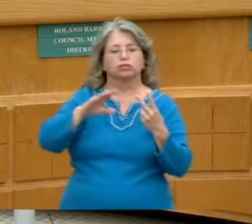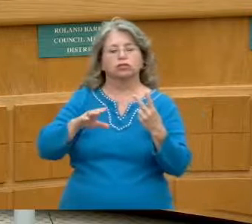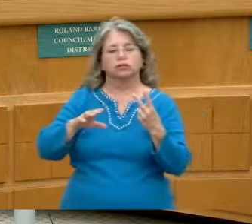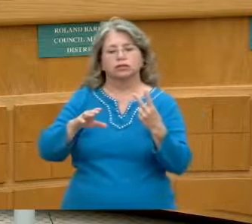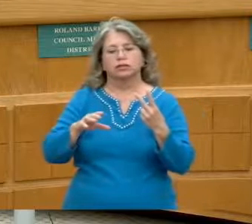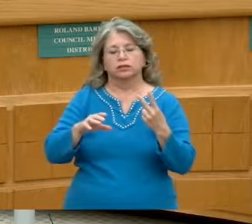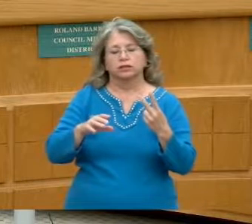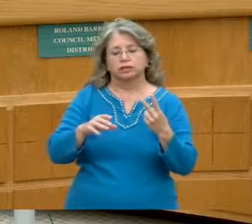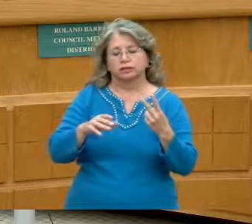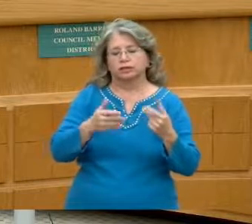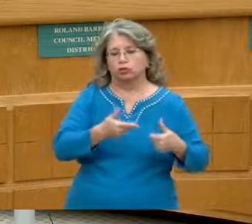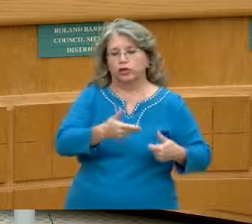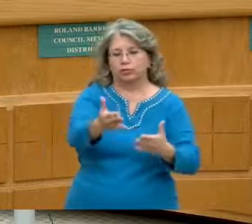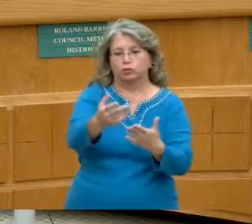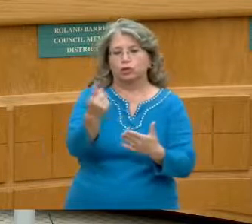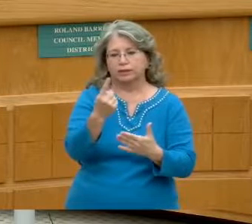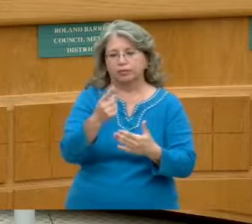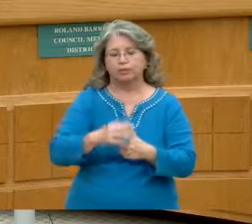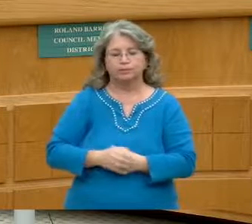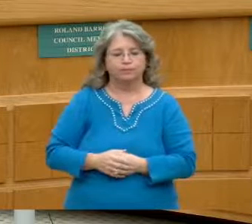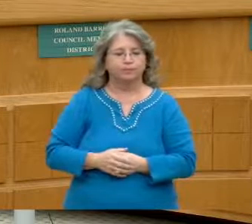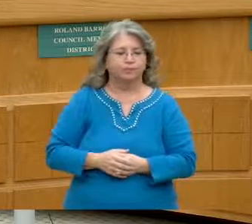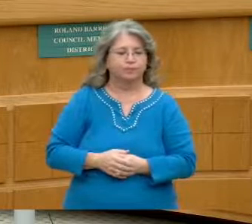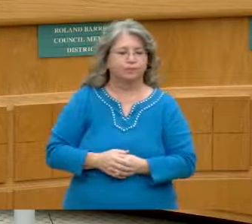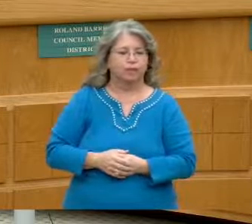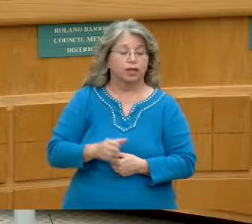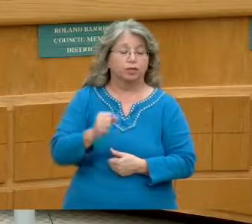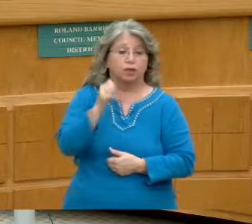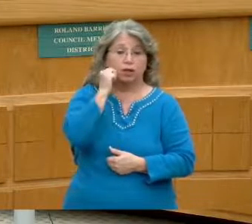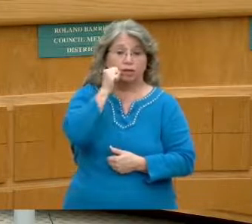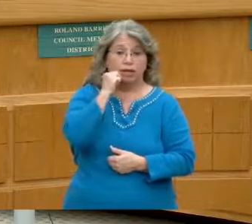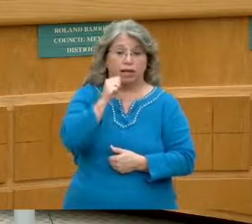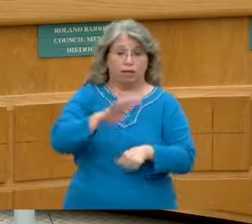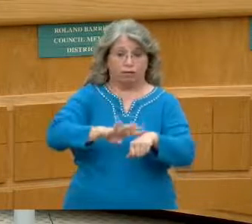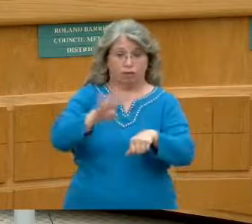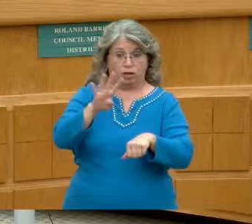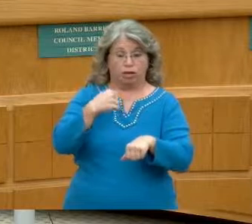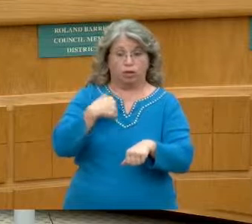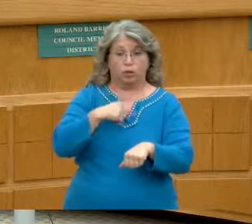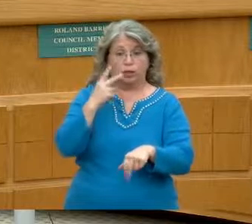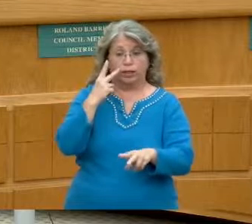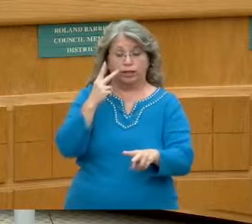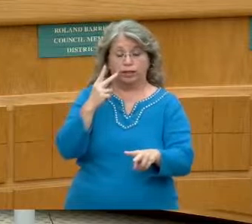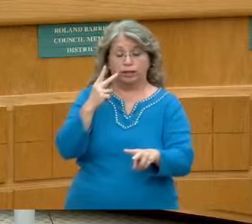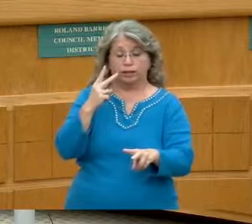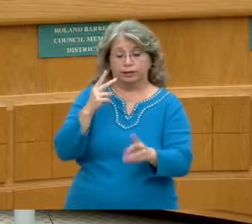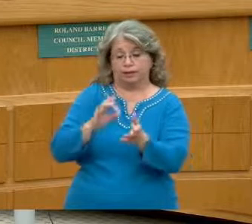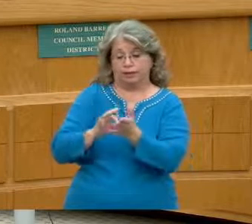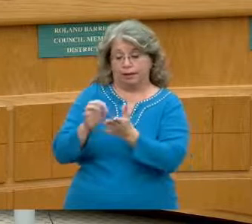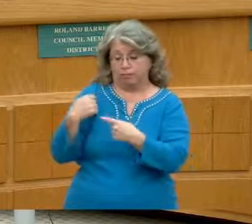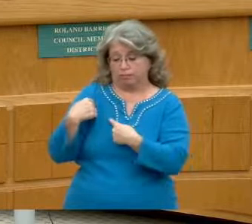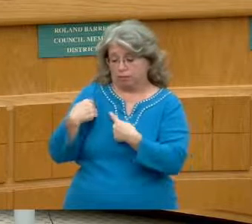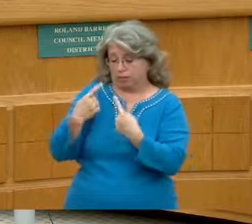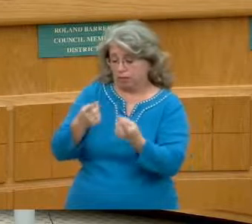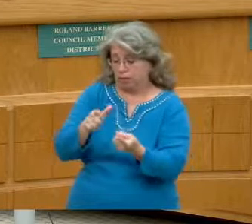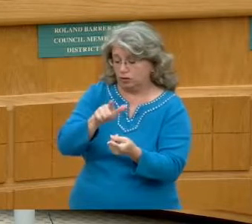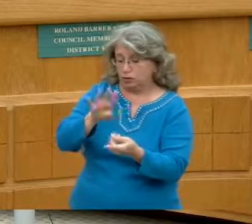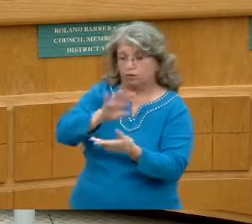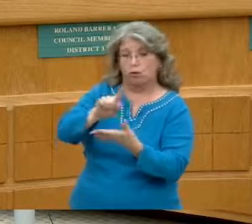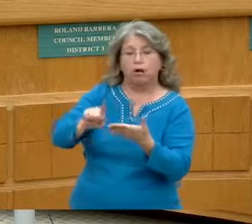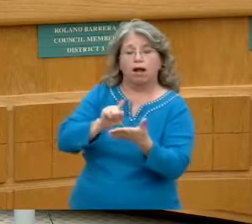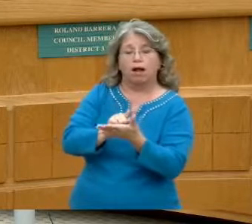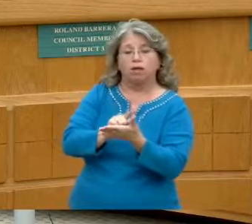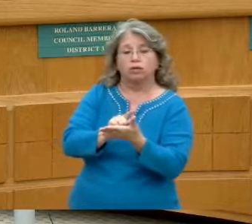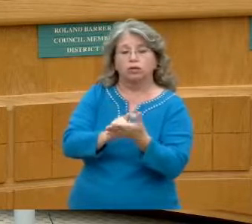well. Okay, so every day at 4, we look back at the past 24 hours to see what has changed and what number of